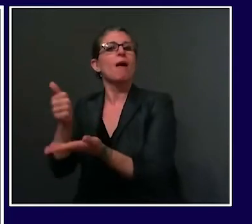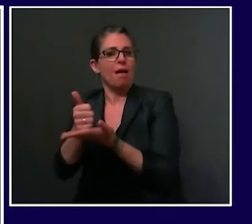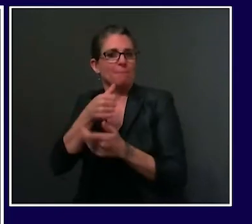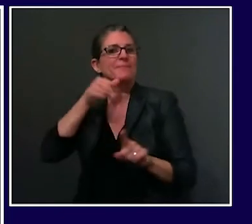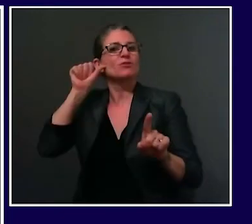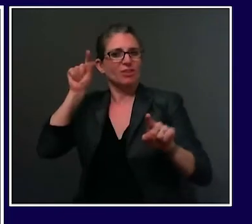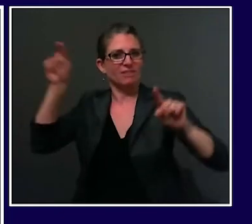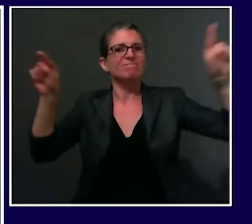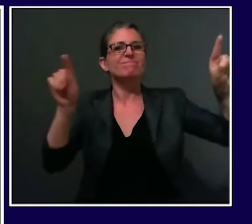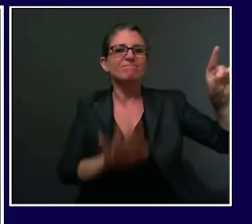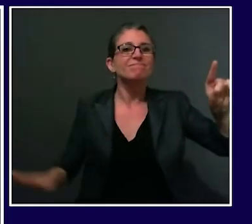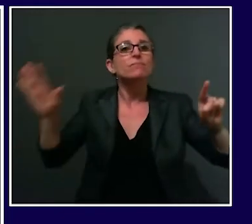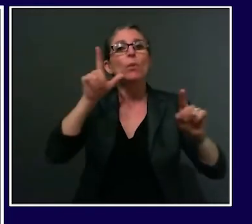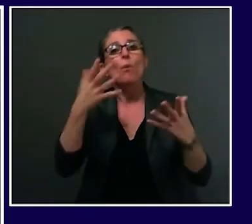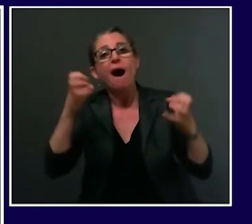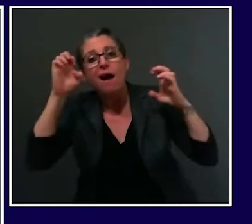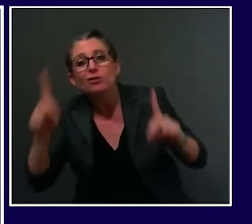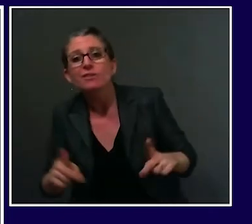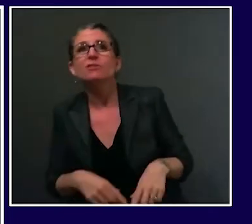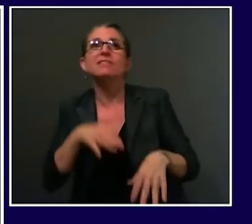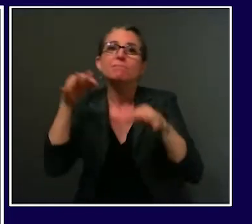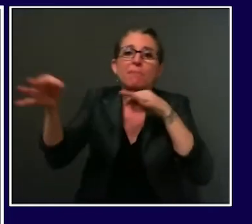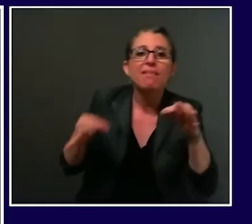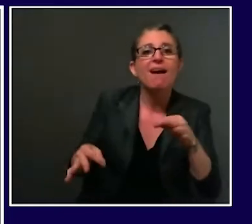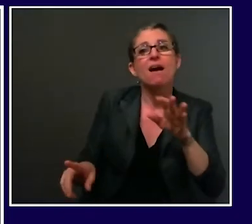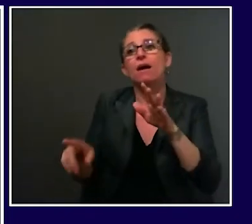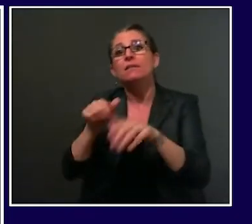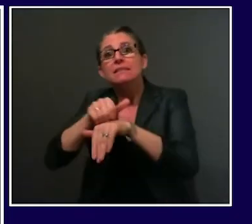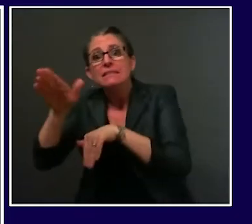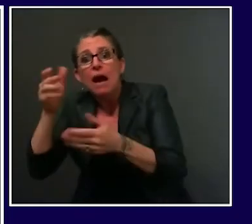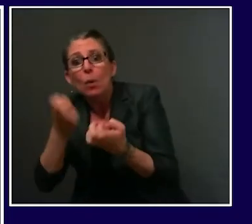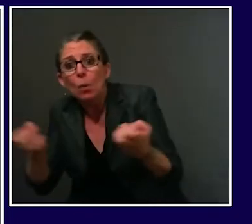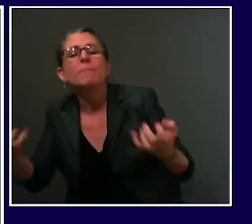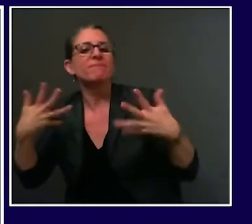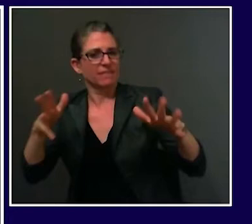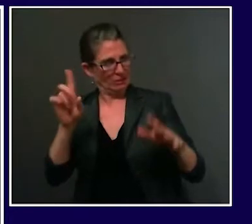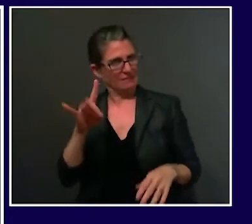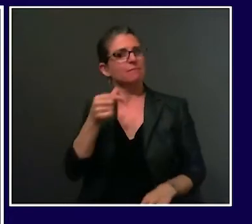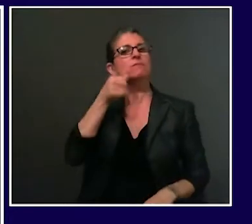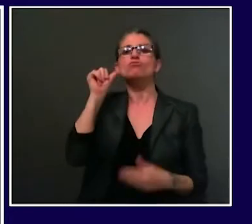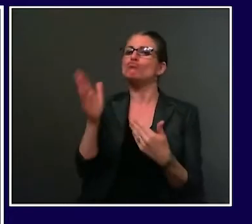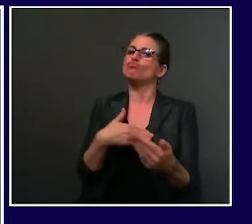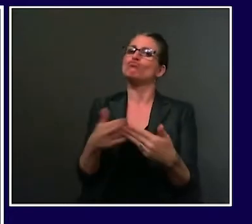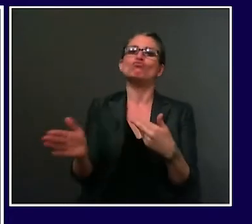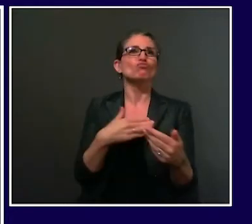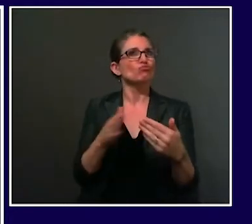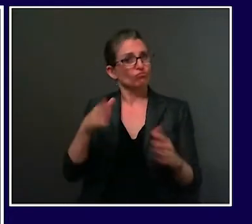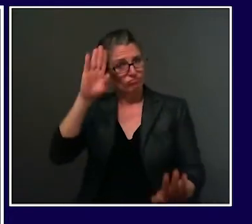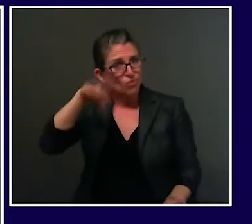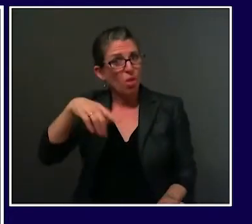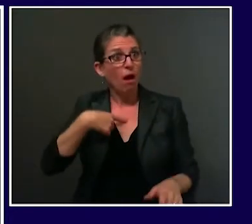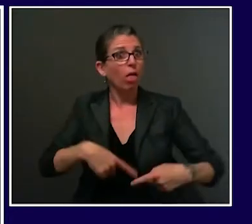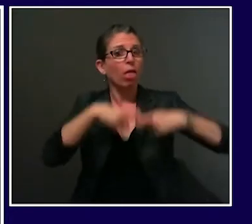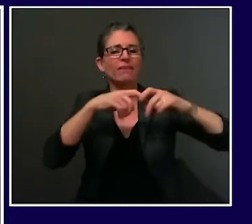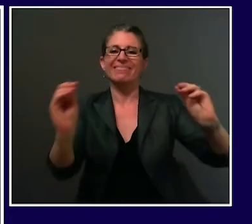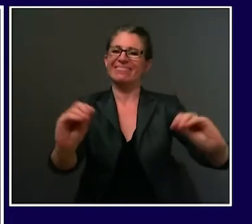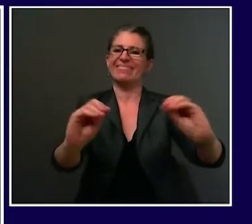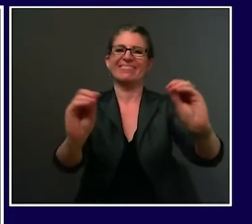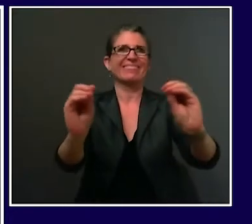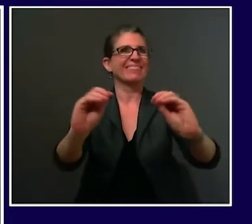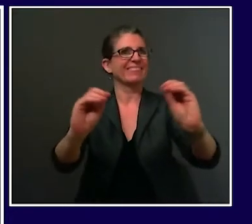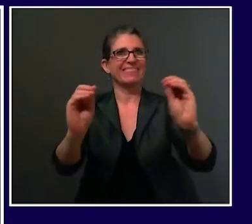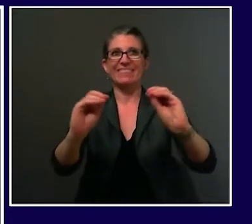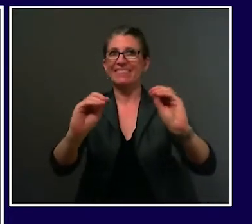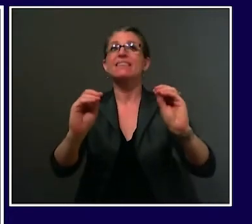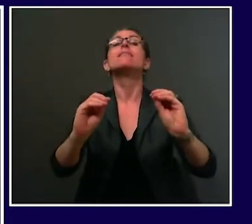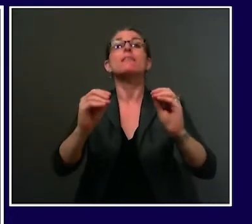all came back negative for COVID-19. One of the first pieces of our overall health investigation is